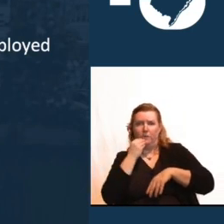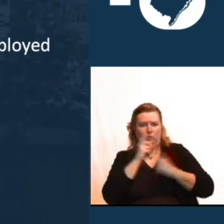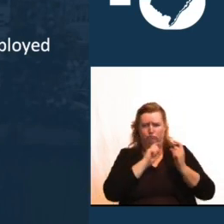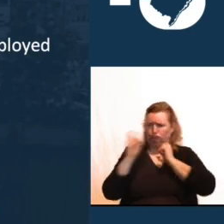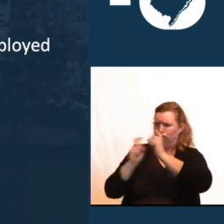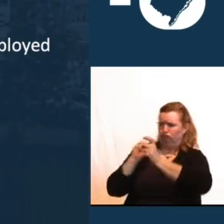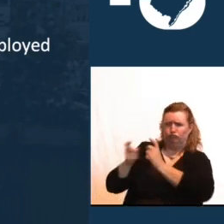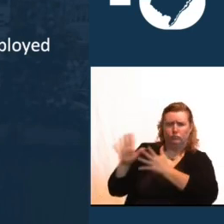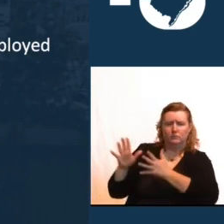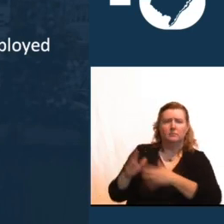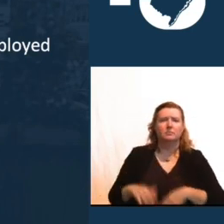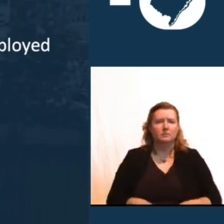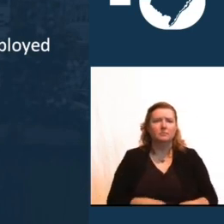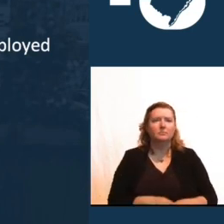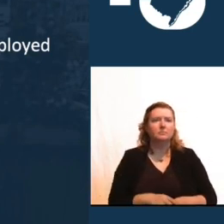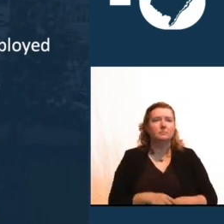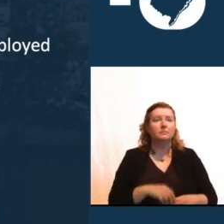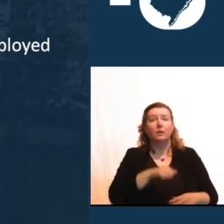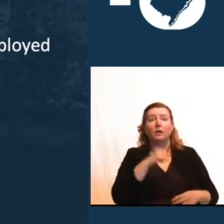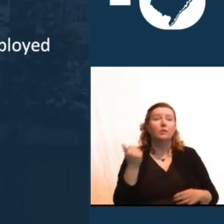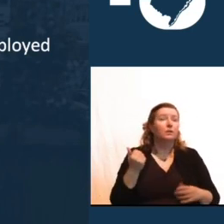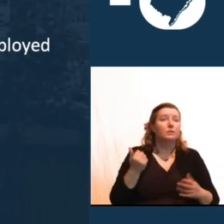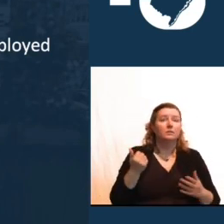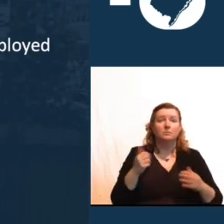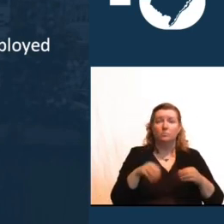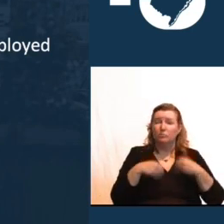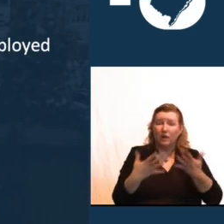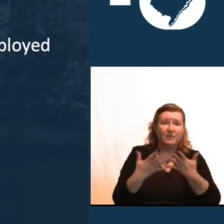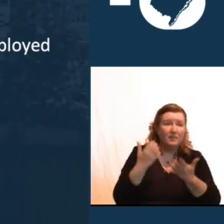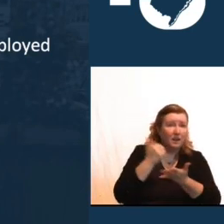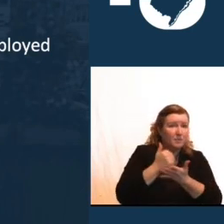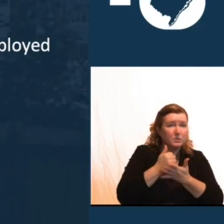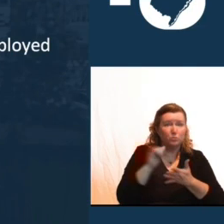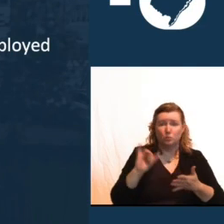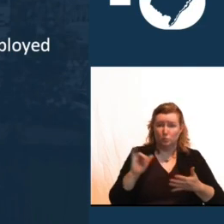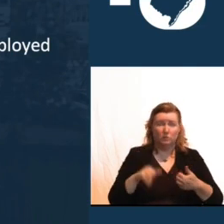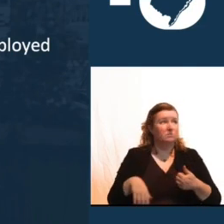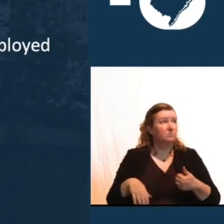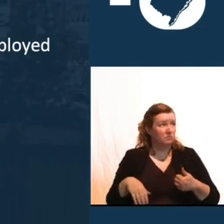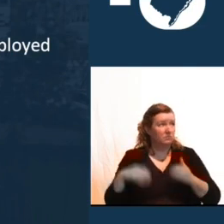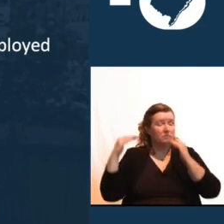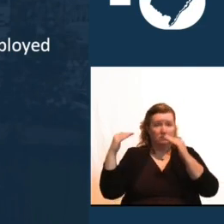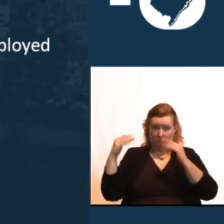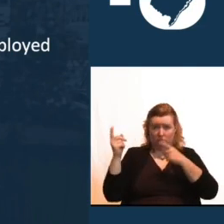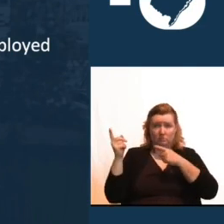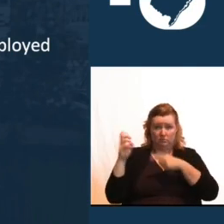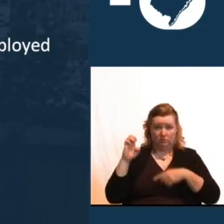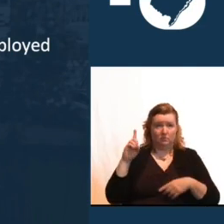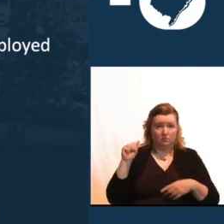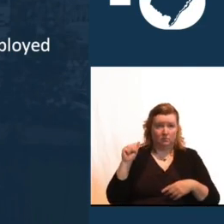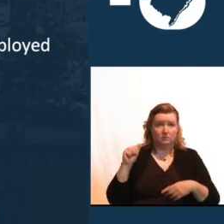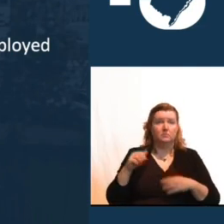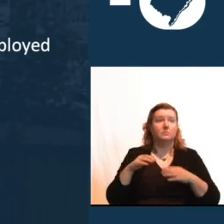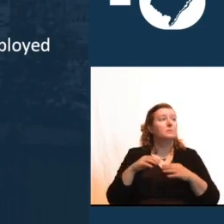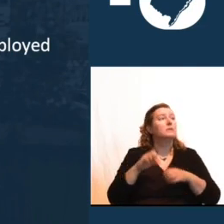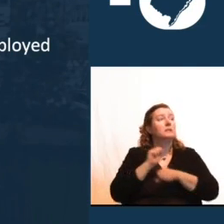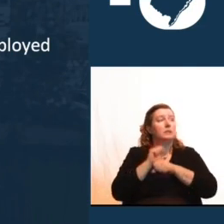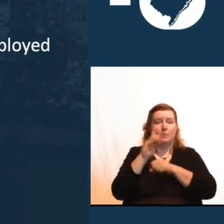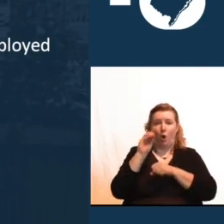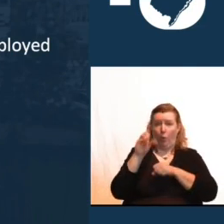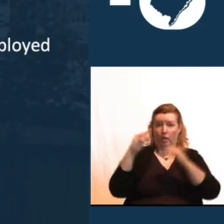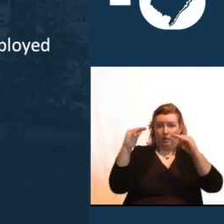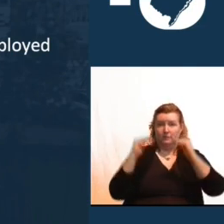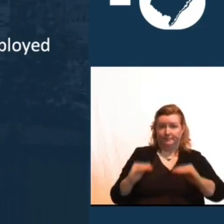and recovery. The Department of Labor created its Return and Earn program to pair unemployed workers with